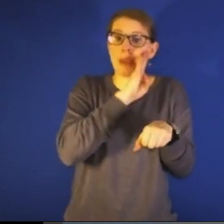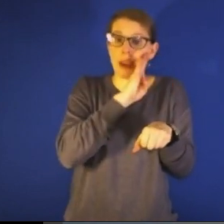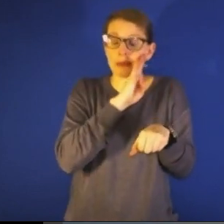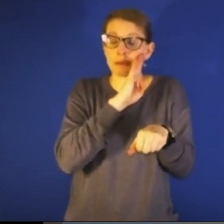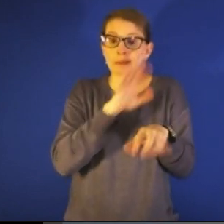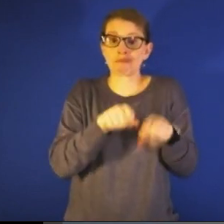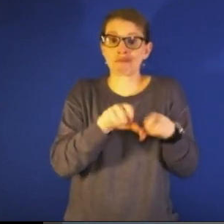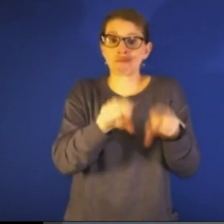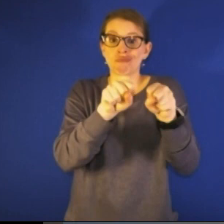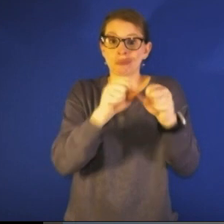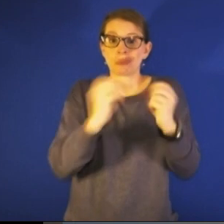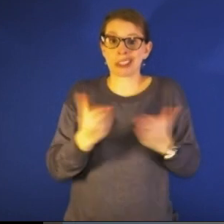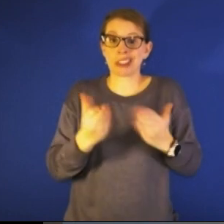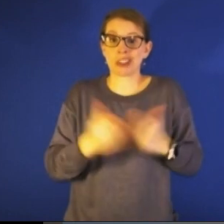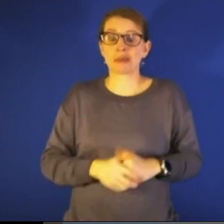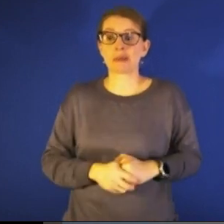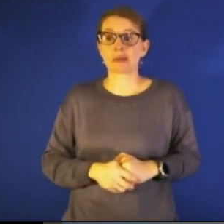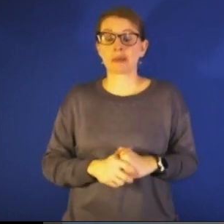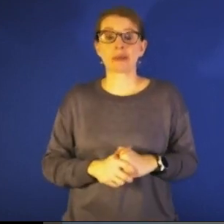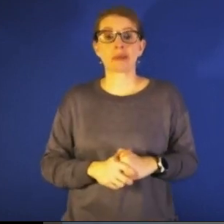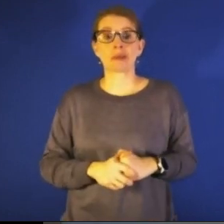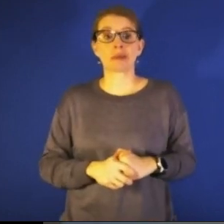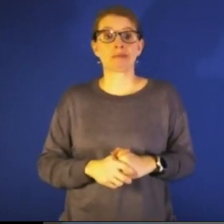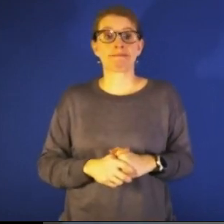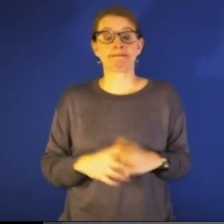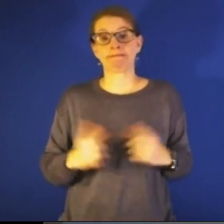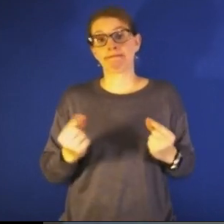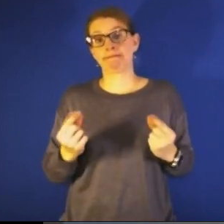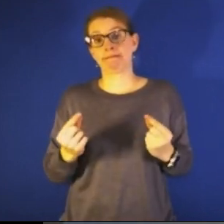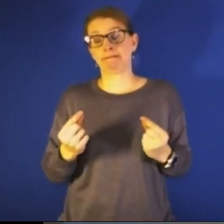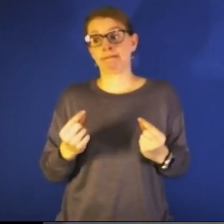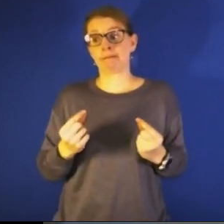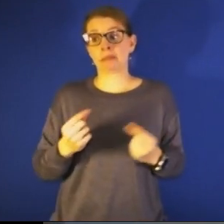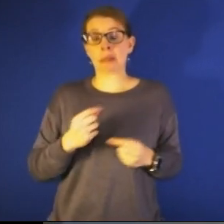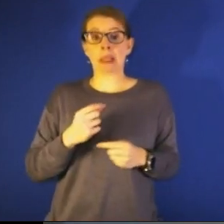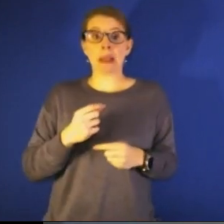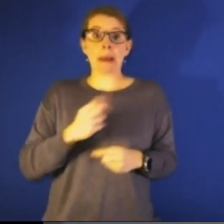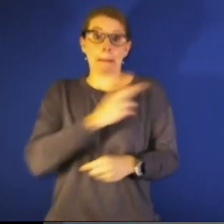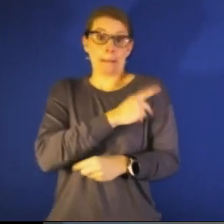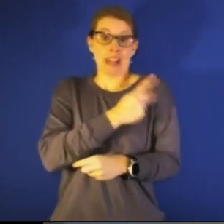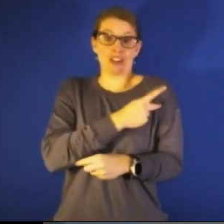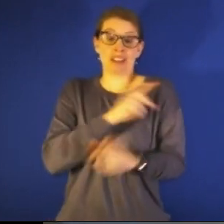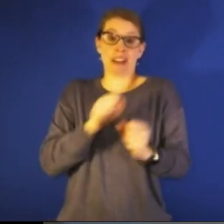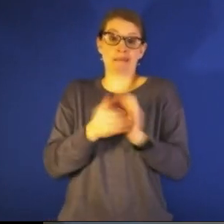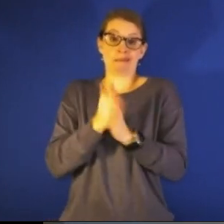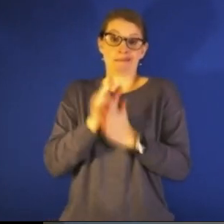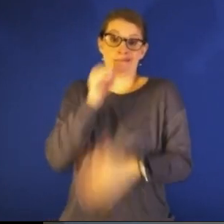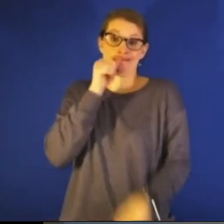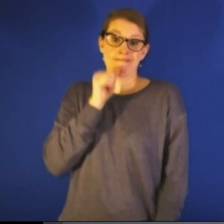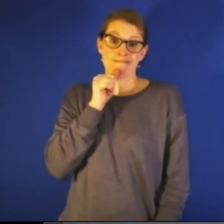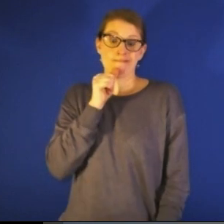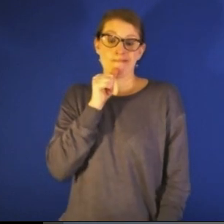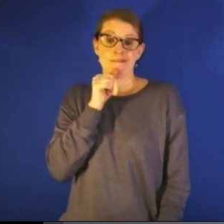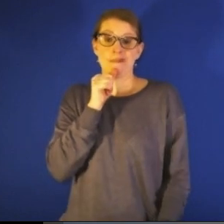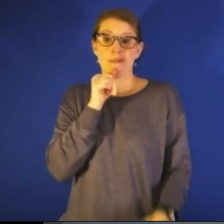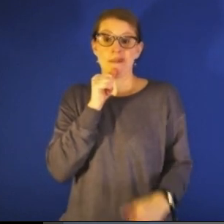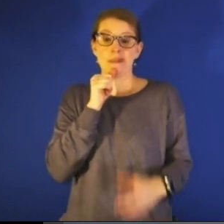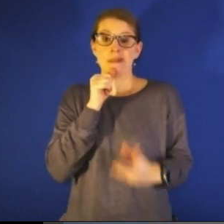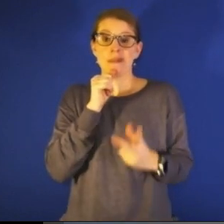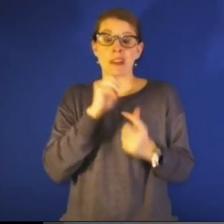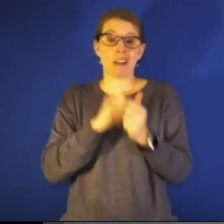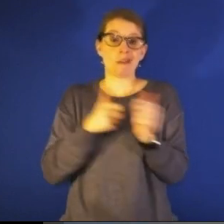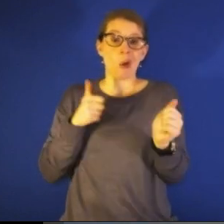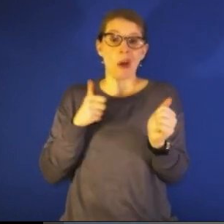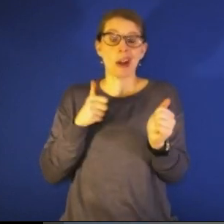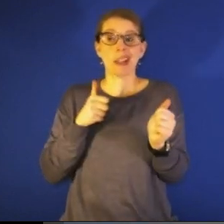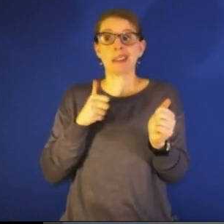But you know, what can they do? They be patient. Do what you can to avoid getting ill yourself,